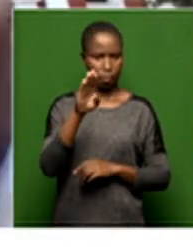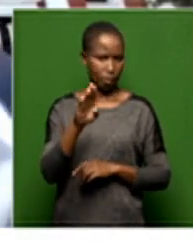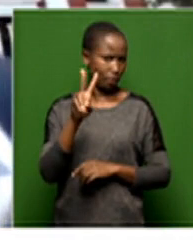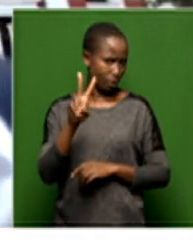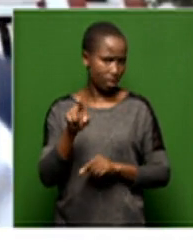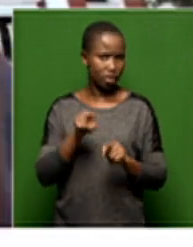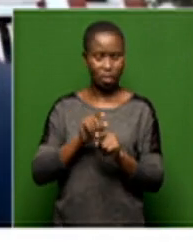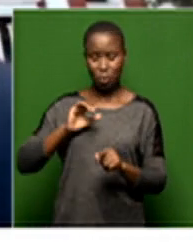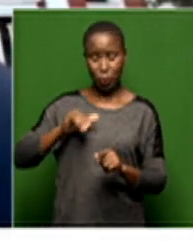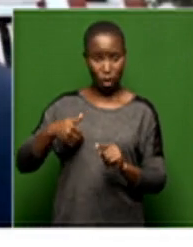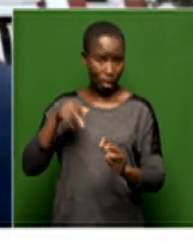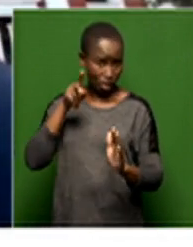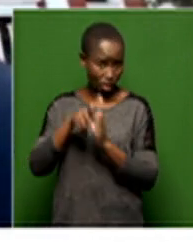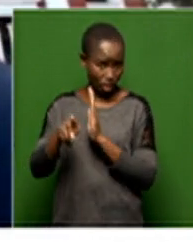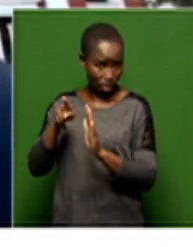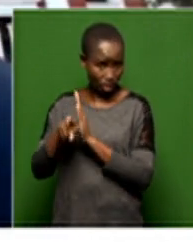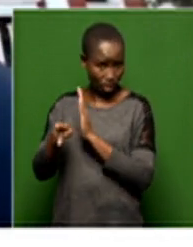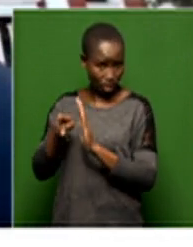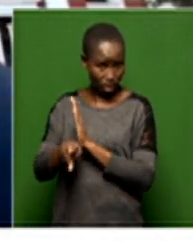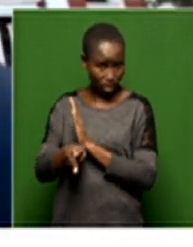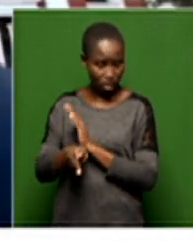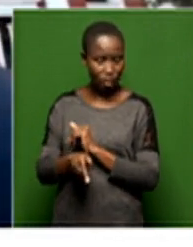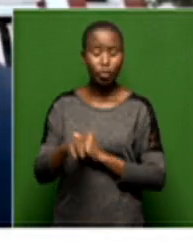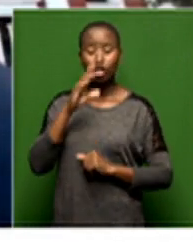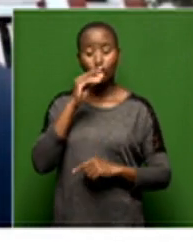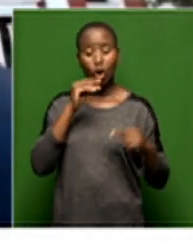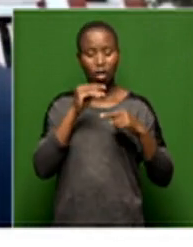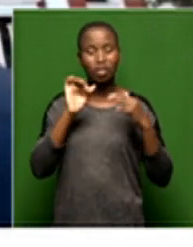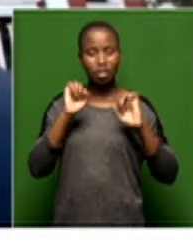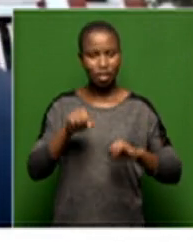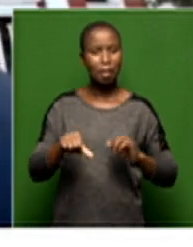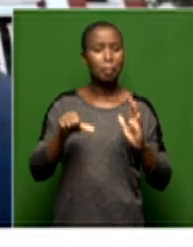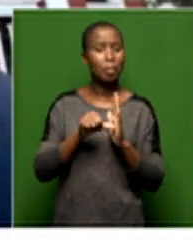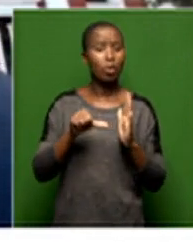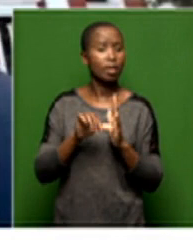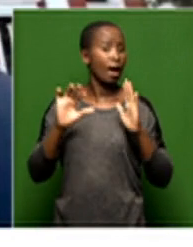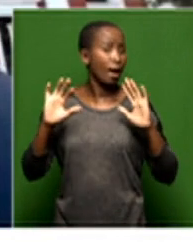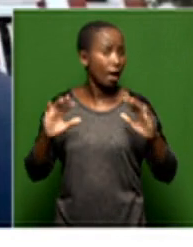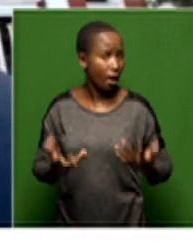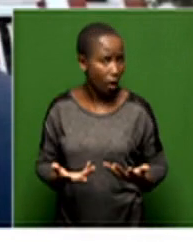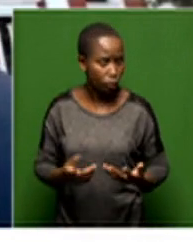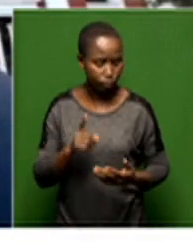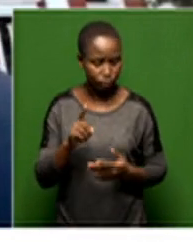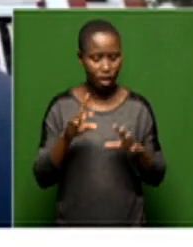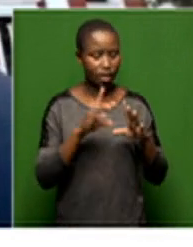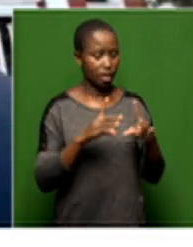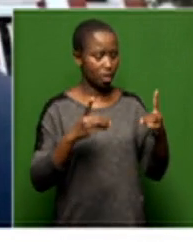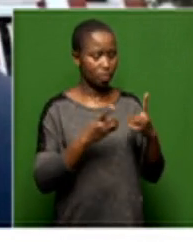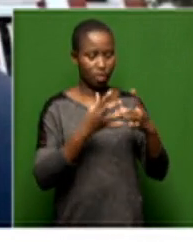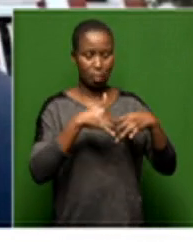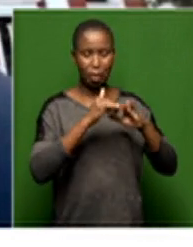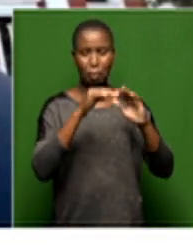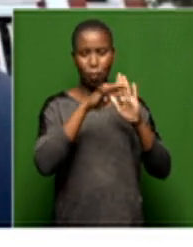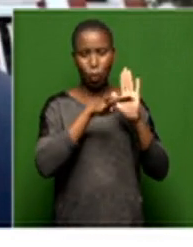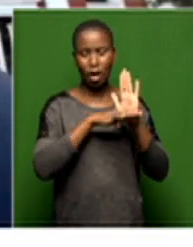femicide, talking is important in the sense that as the department, we launched the program Hulikani, which